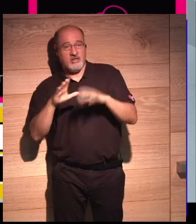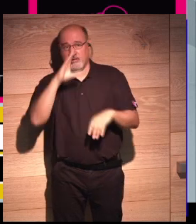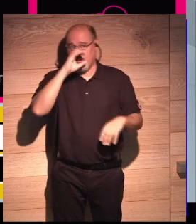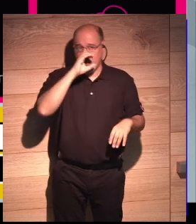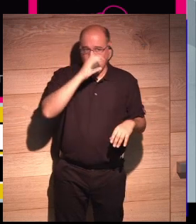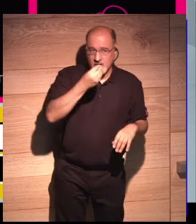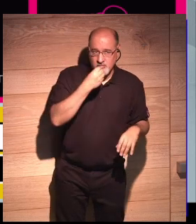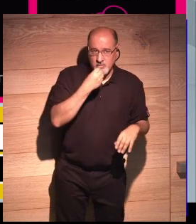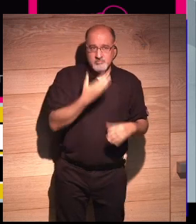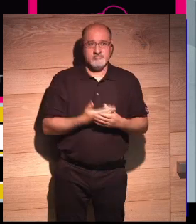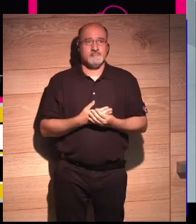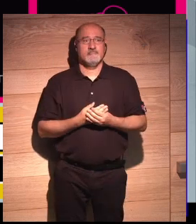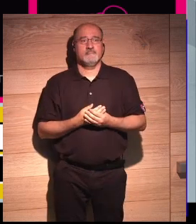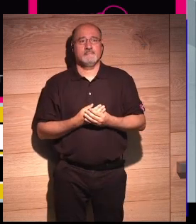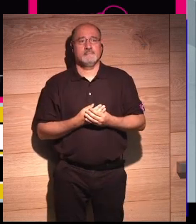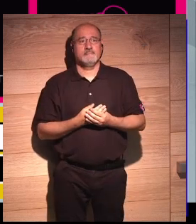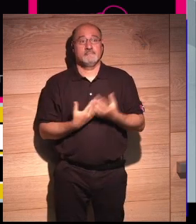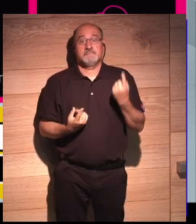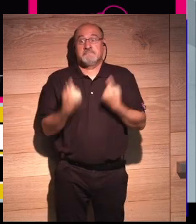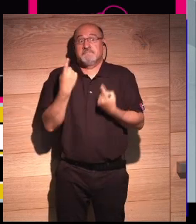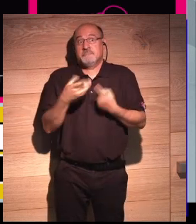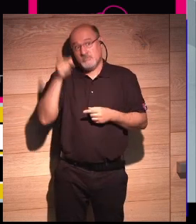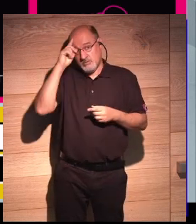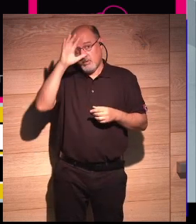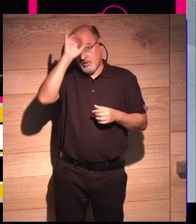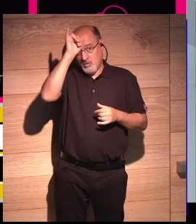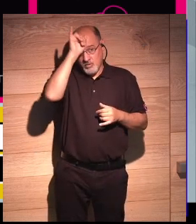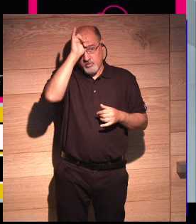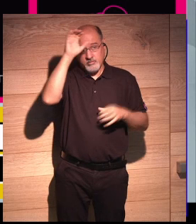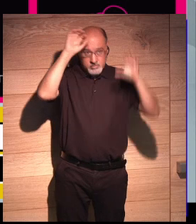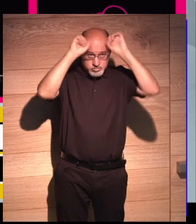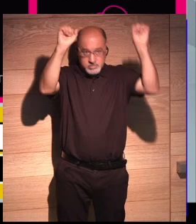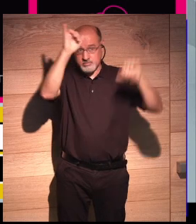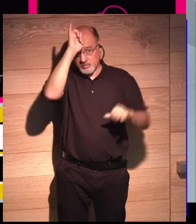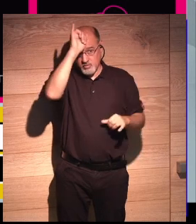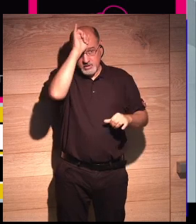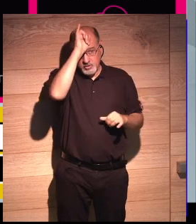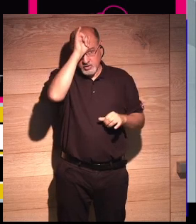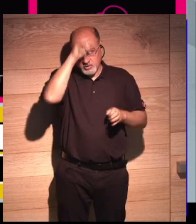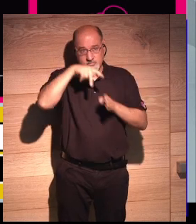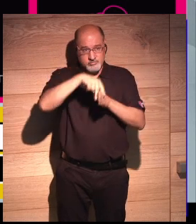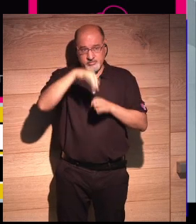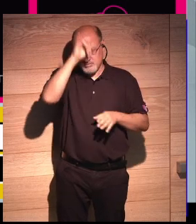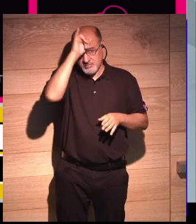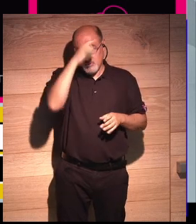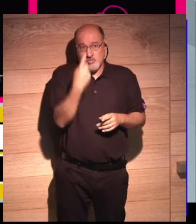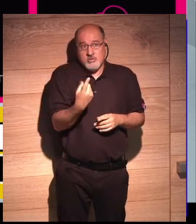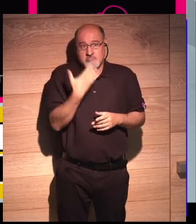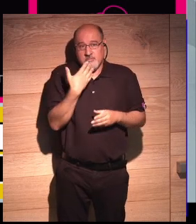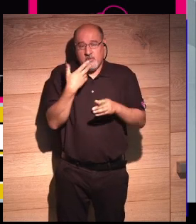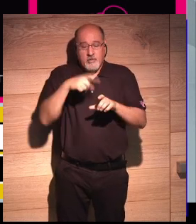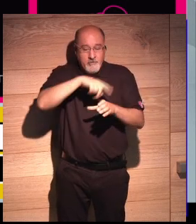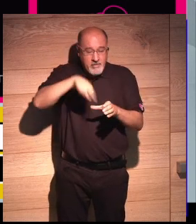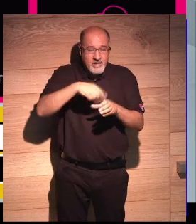but a whole bunch would have the unicorn, and we could essentially create branching narratives, different rooms, different dishes, and